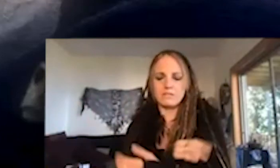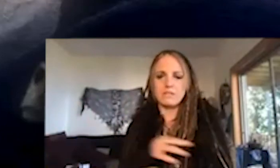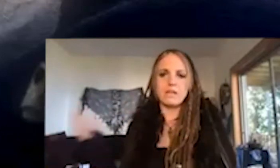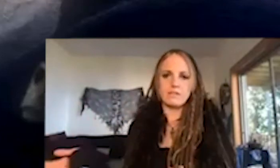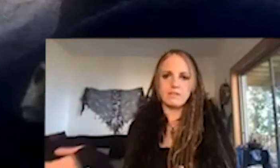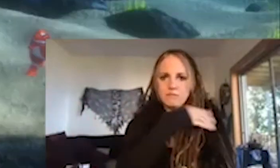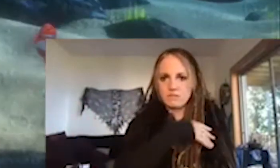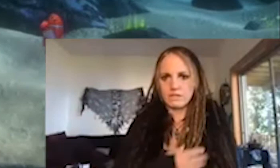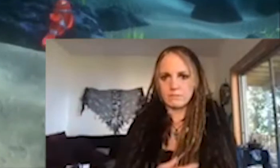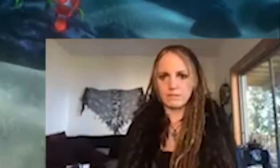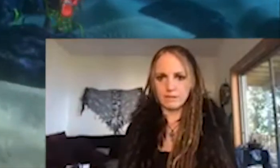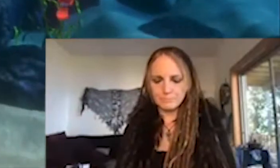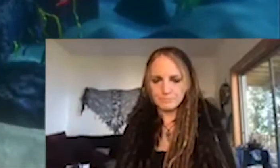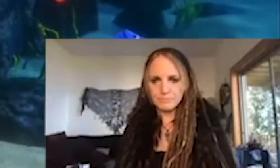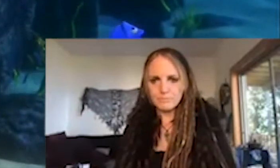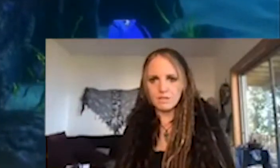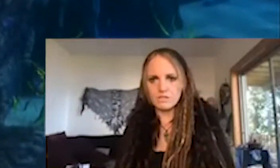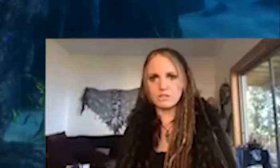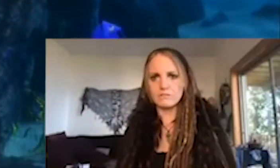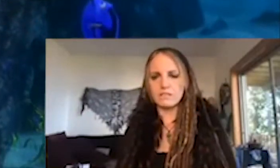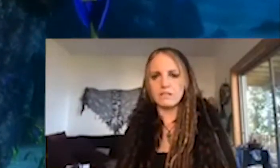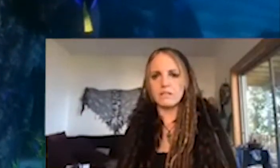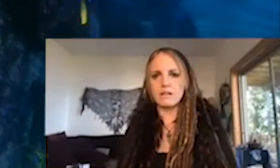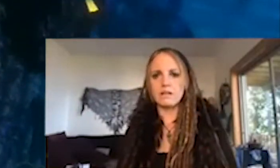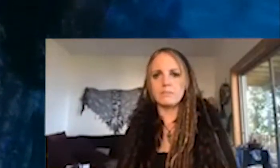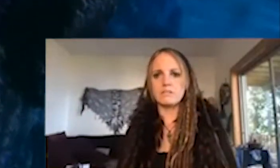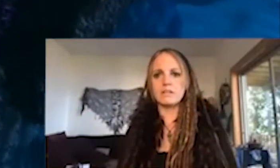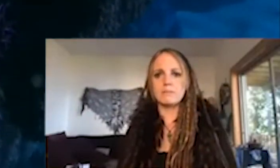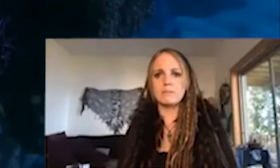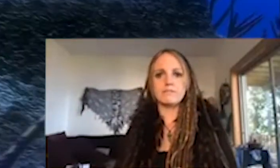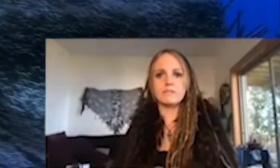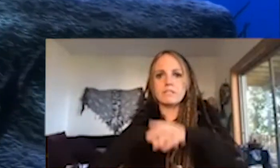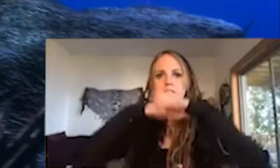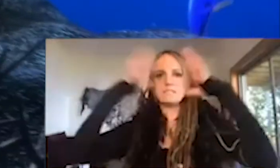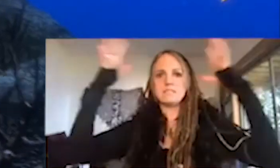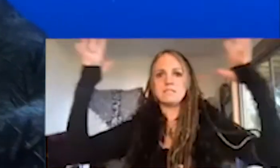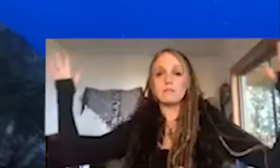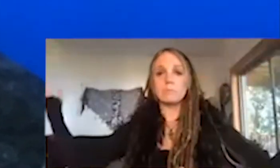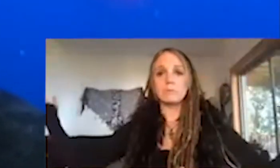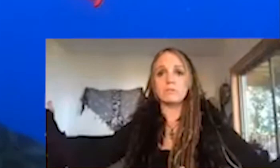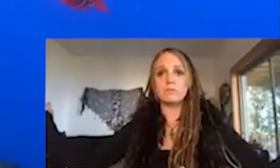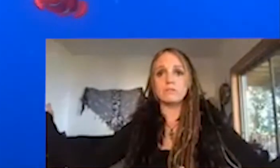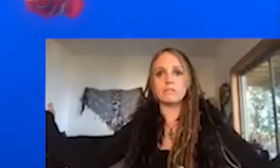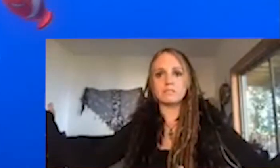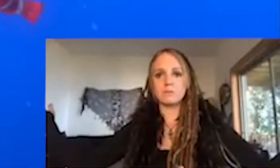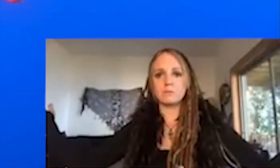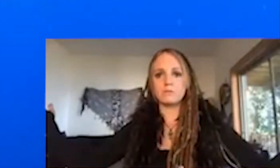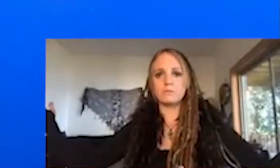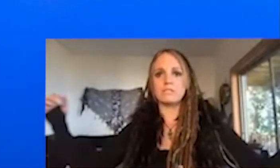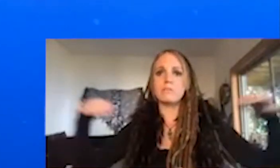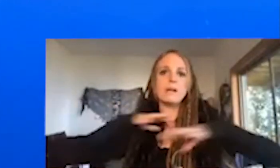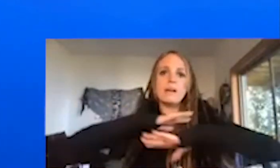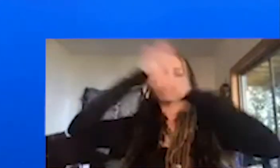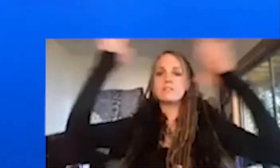flopped. And then if you go ahead and play it, I'll just talk over it here. So they come up and at first they can see nothing but blue. So we've got this color blue,